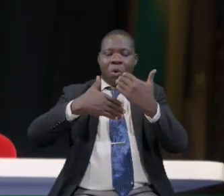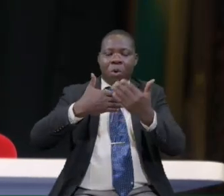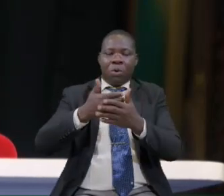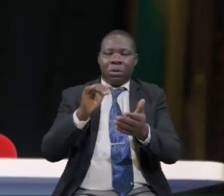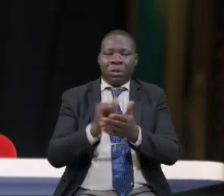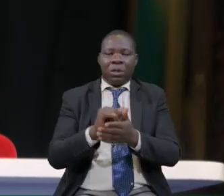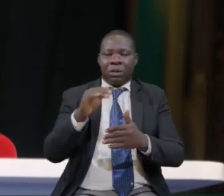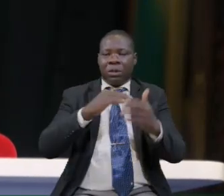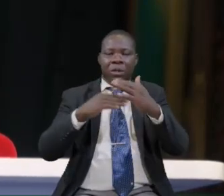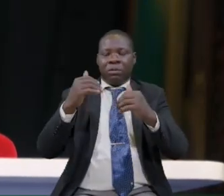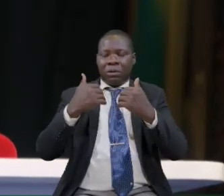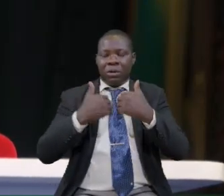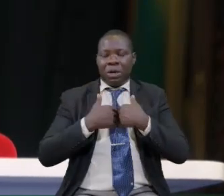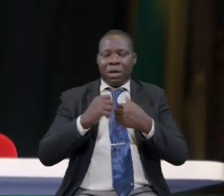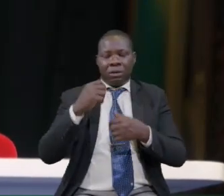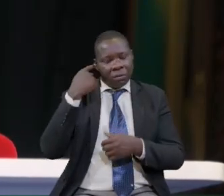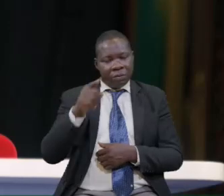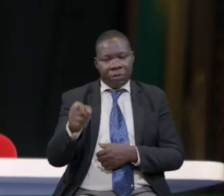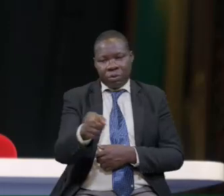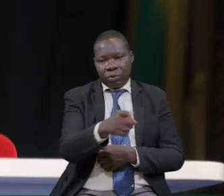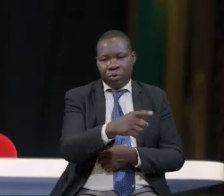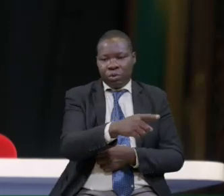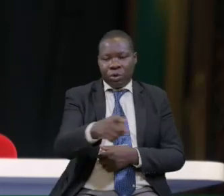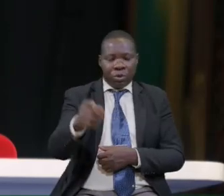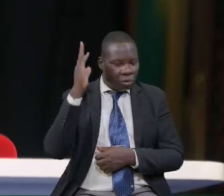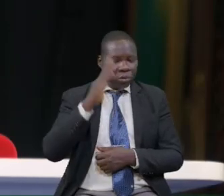you, you will not miss any.